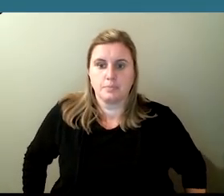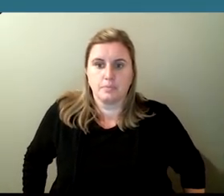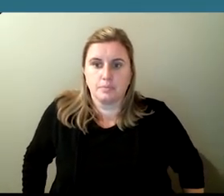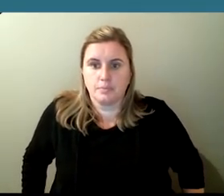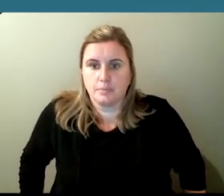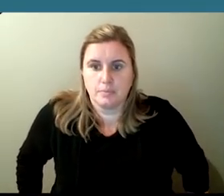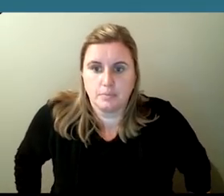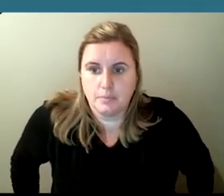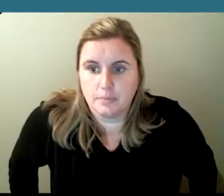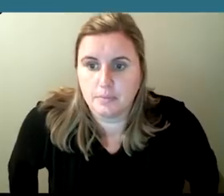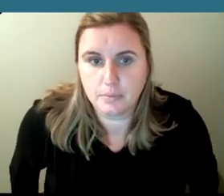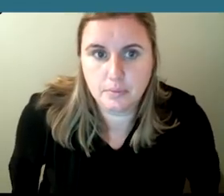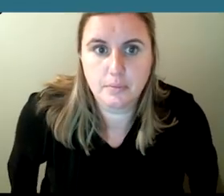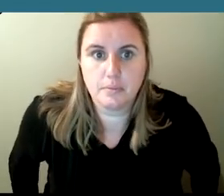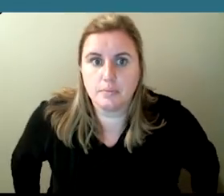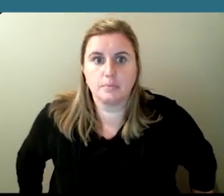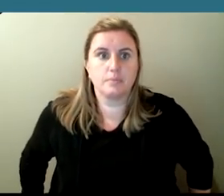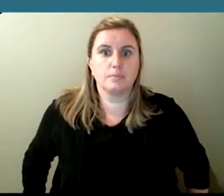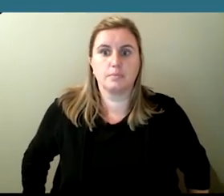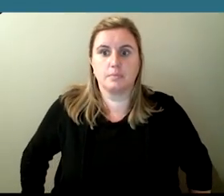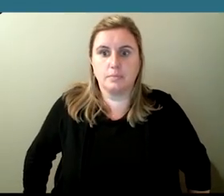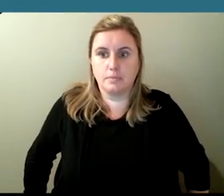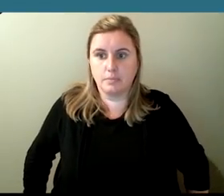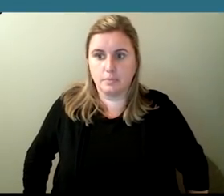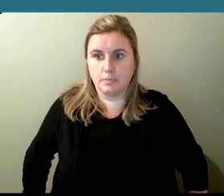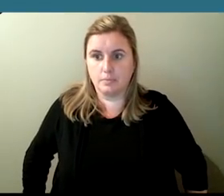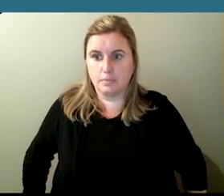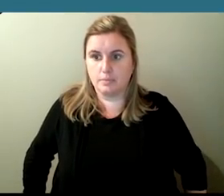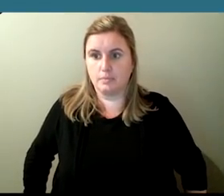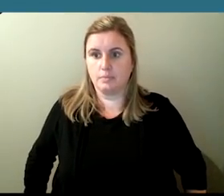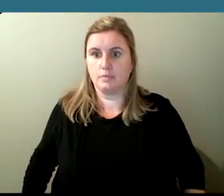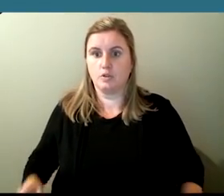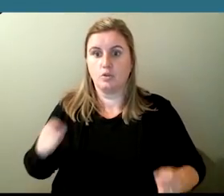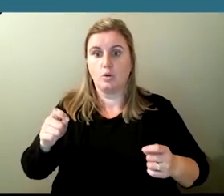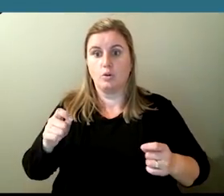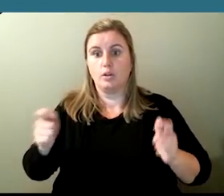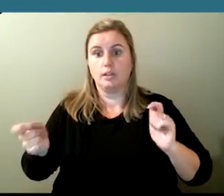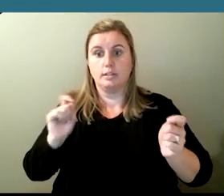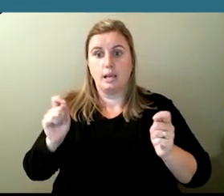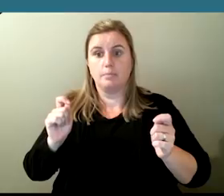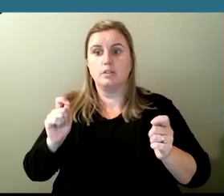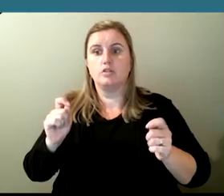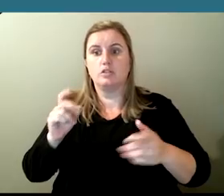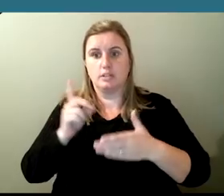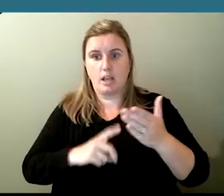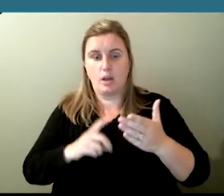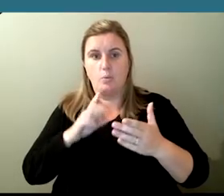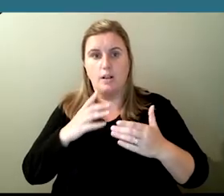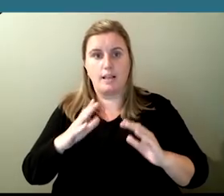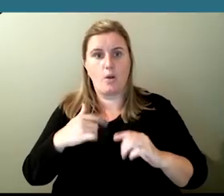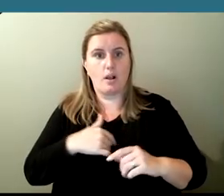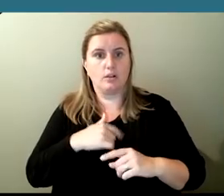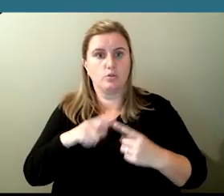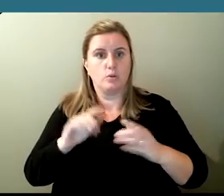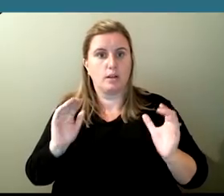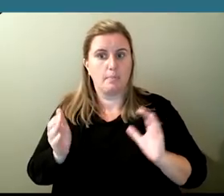due to design recommendations. The design that we used was an adapted alternating treatments design, which allowed us to